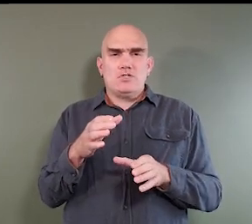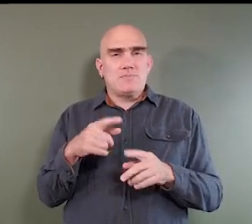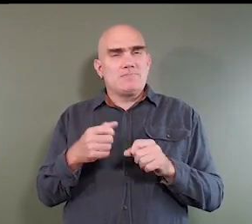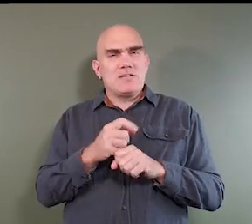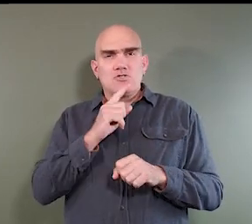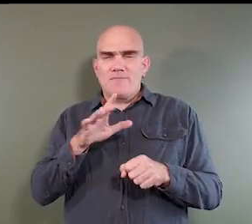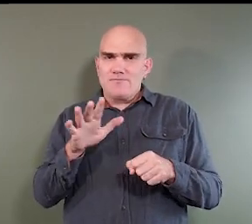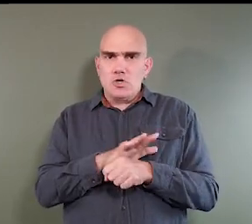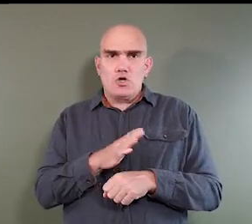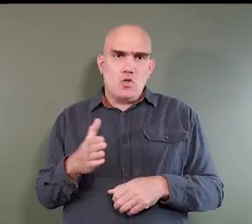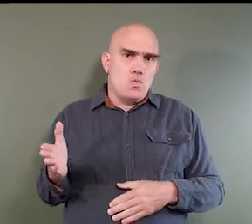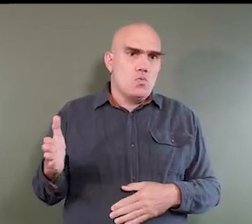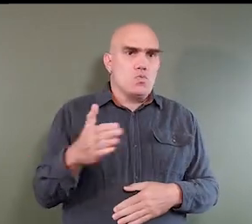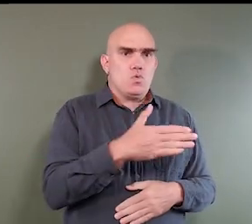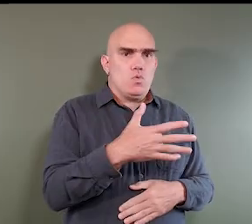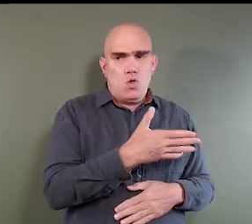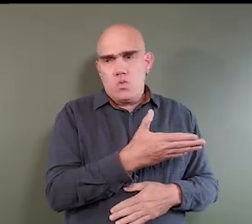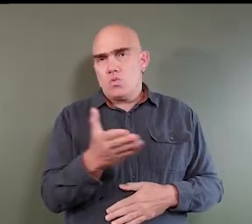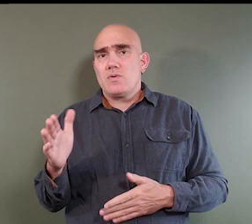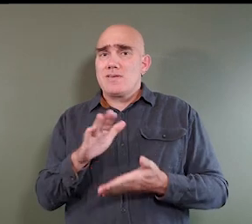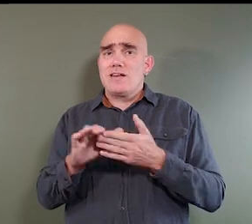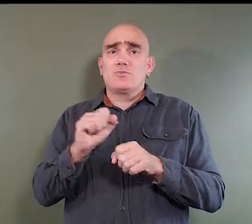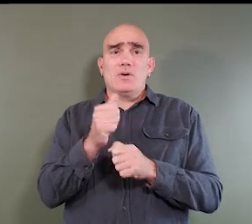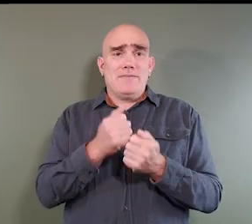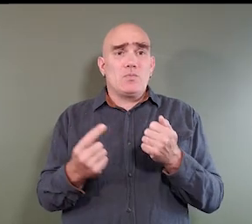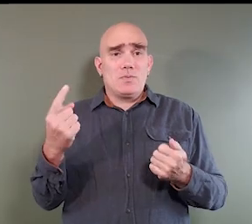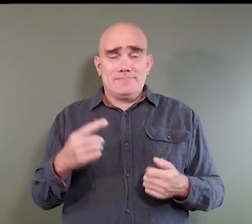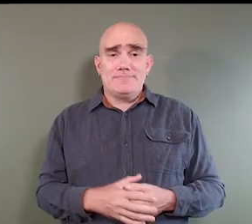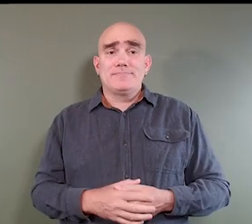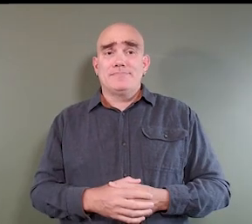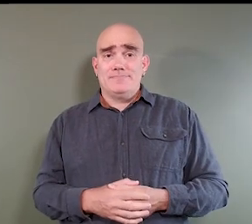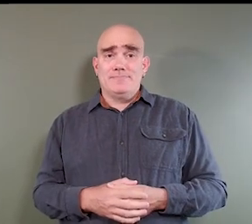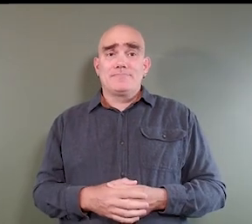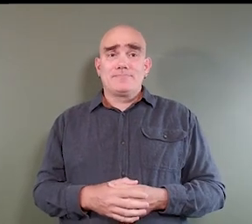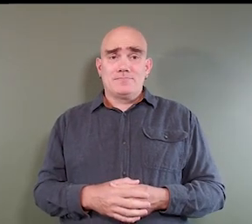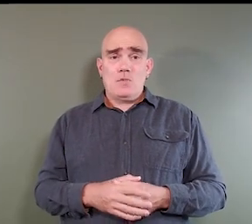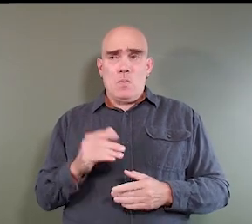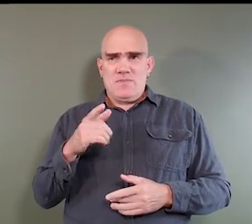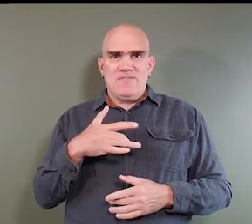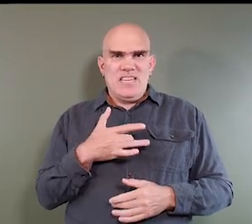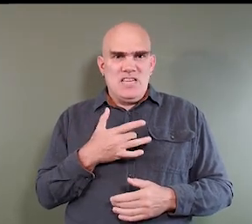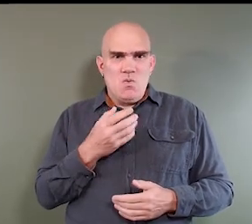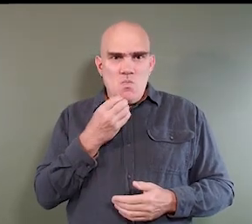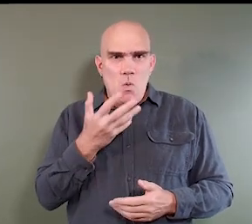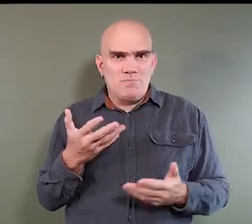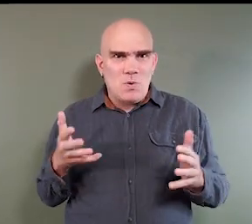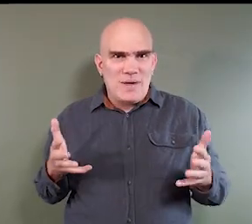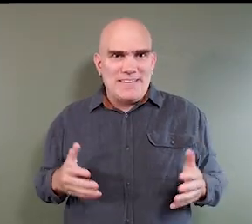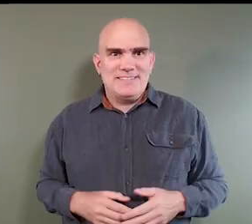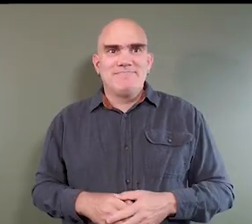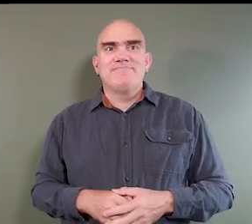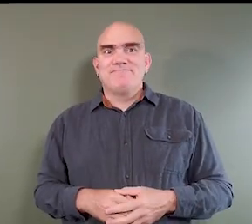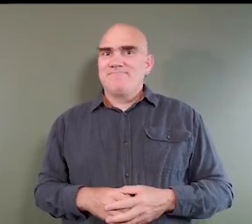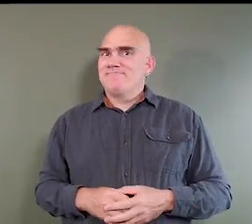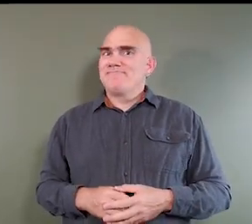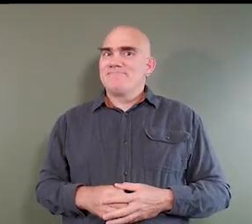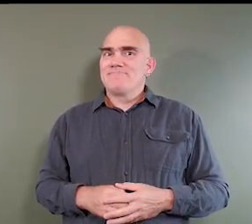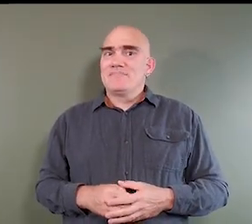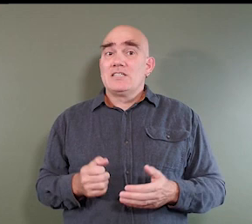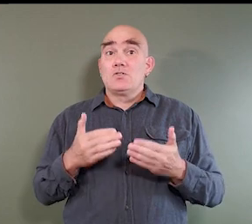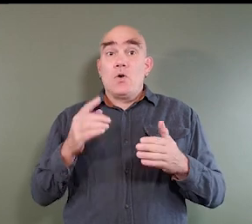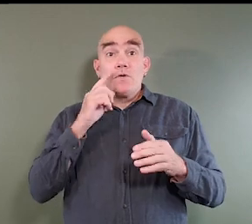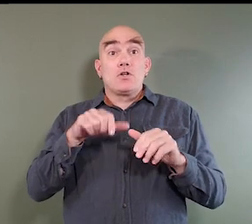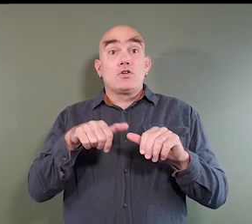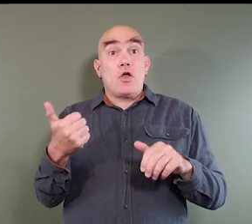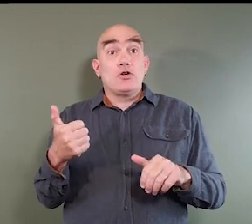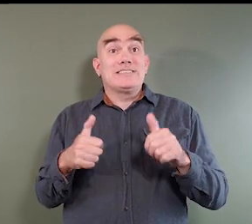swing it all the way through. Nice work, everyone. Hope you guys are feeling the warmth already. Let's